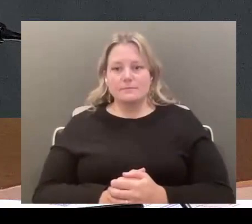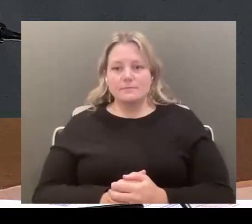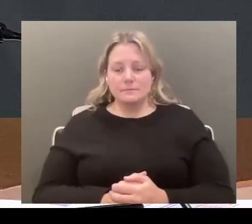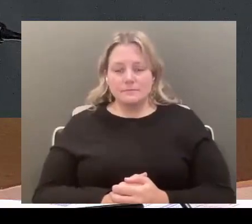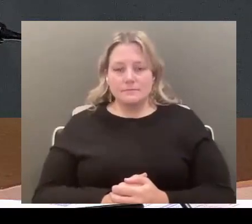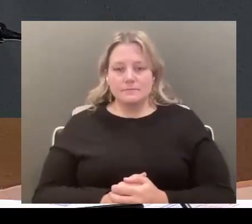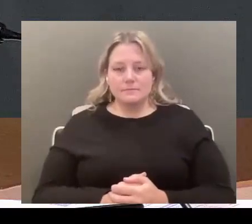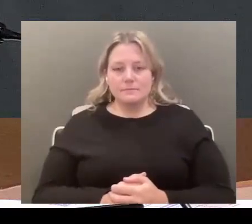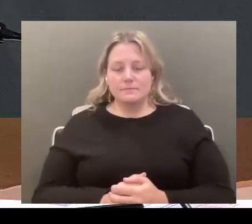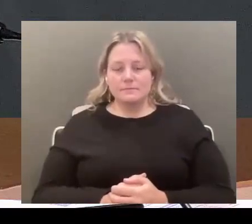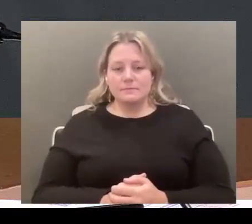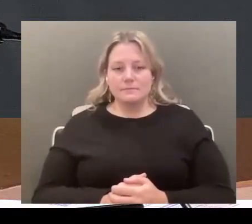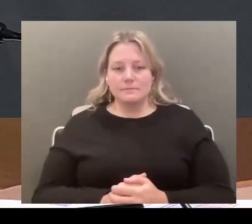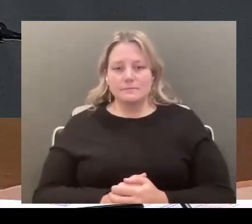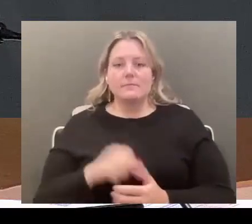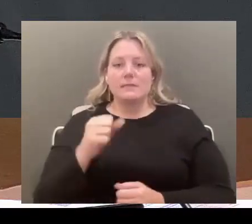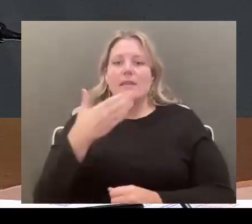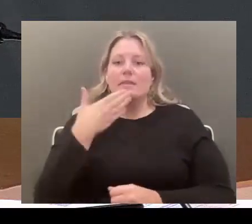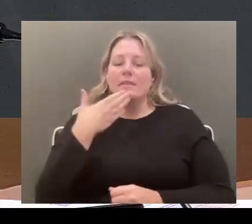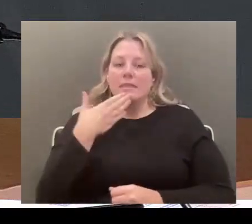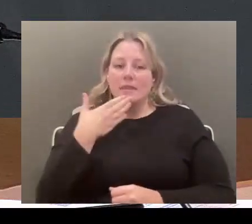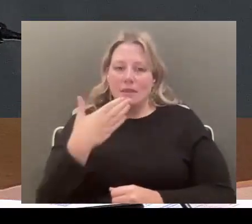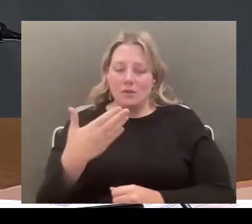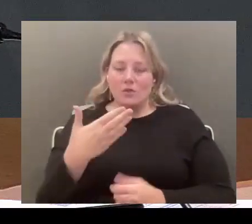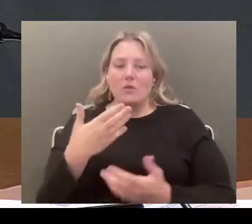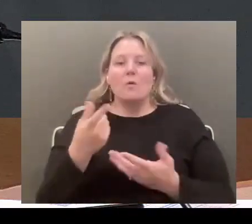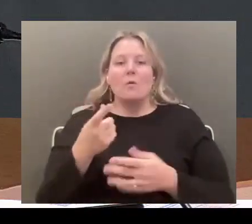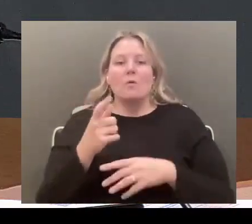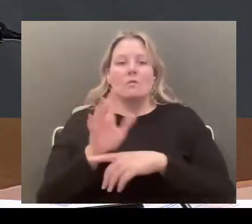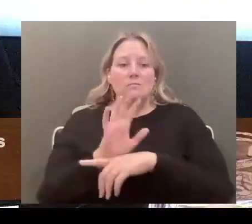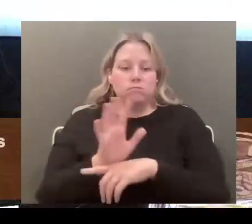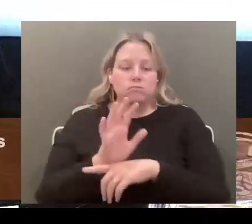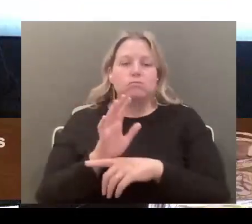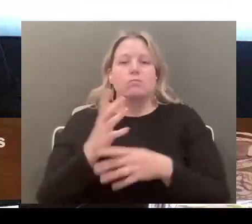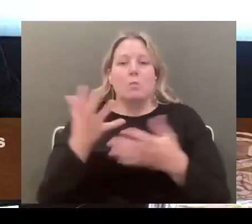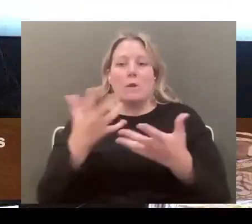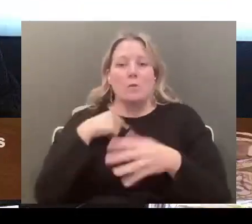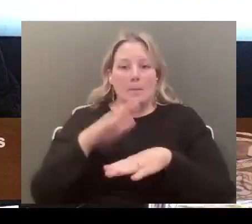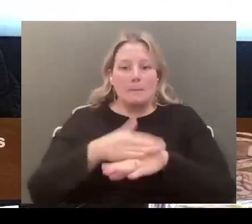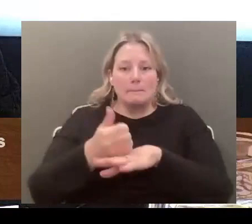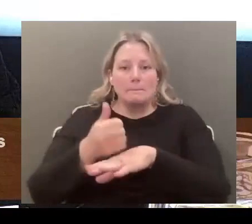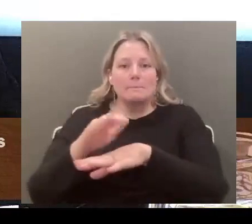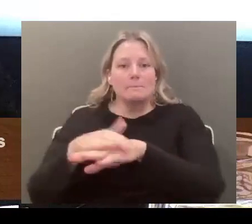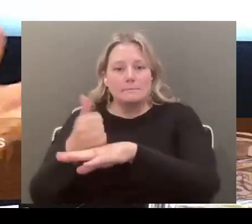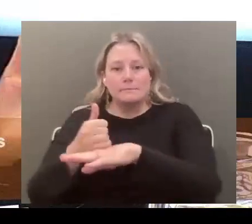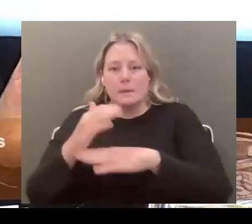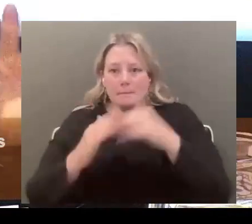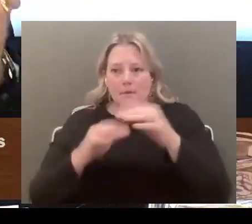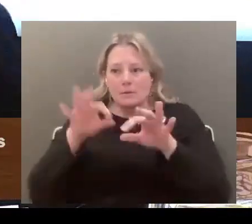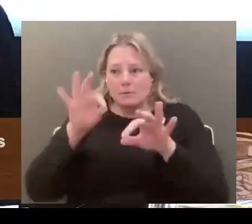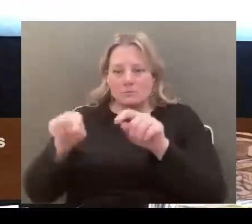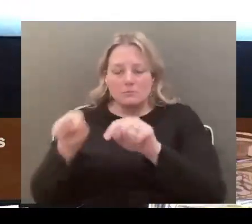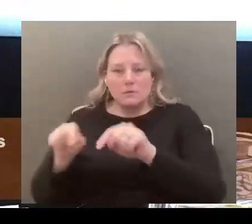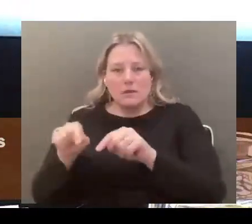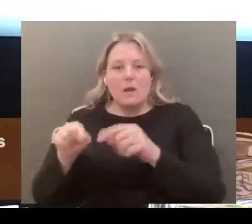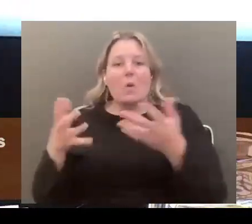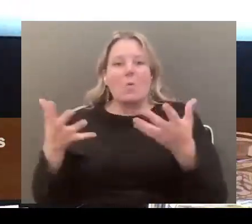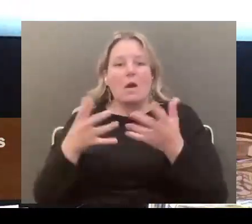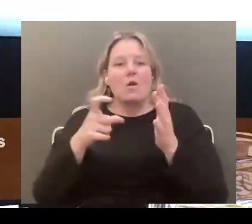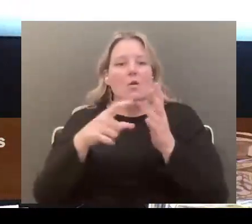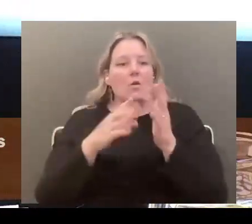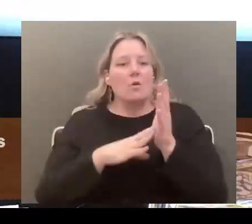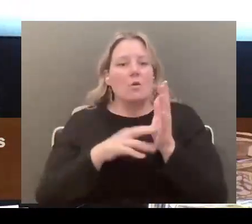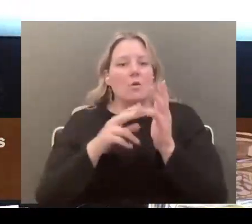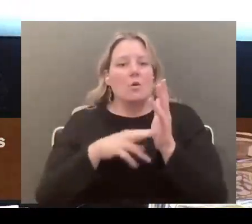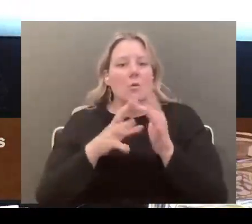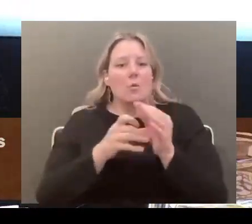The nature of where offshore wind energy will be built is in Commonwealth waters, where the actual